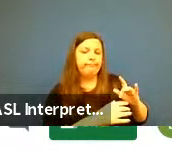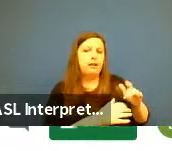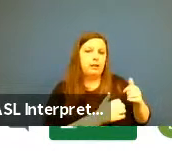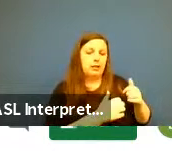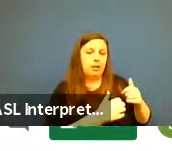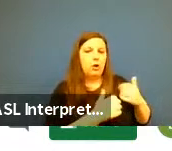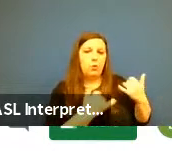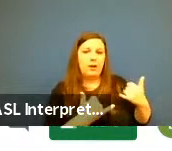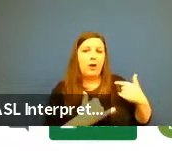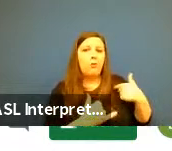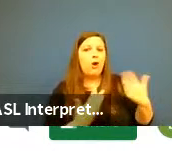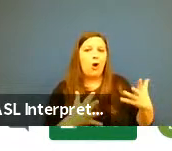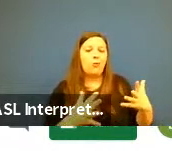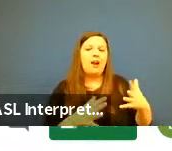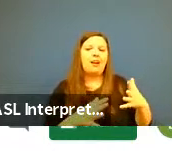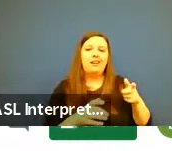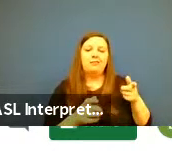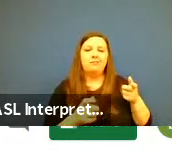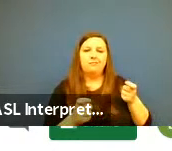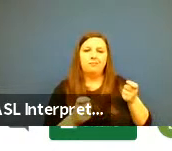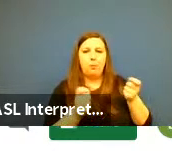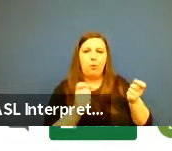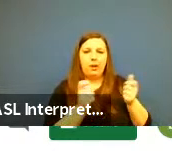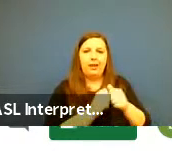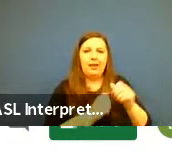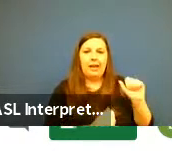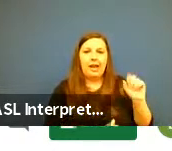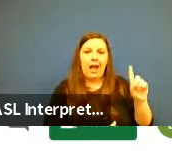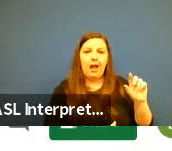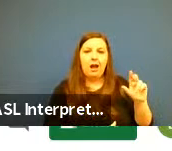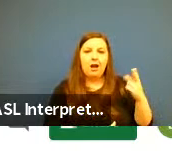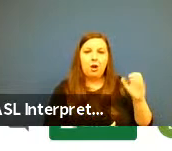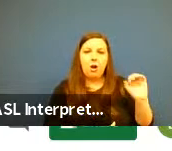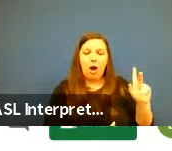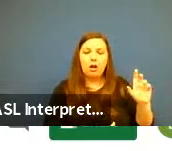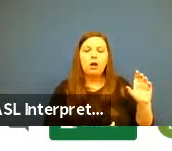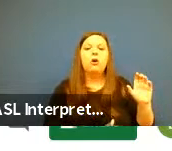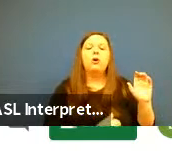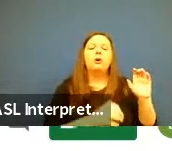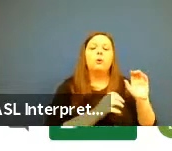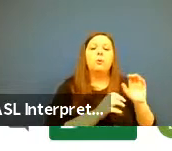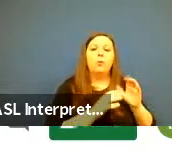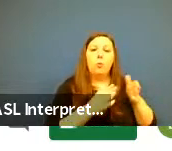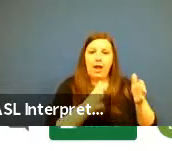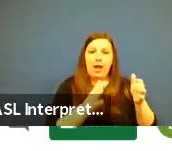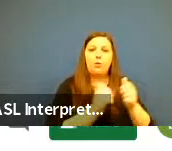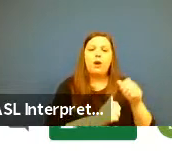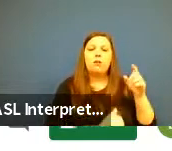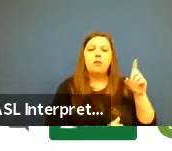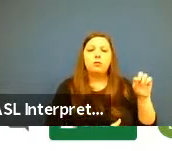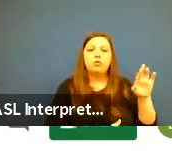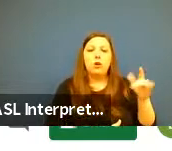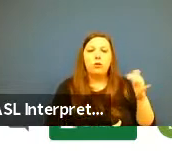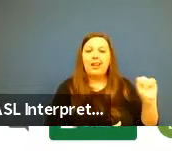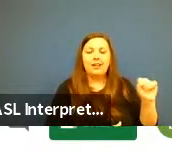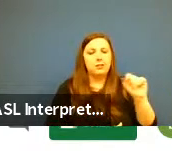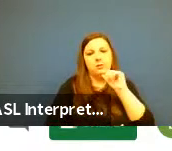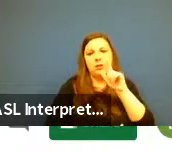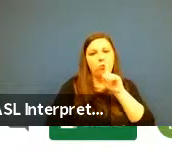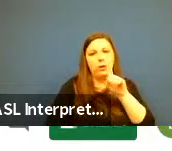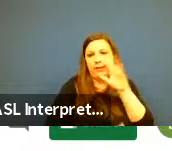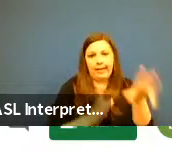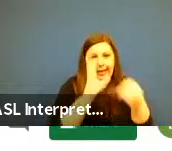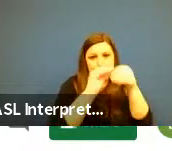hoc kind of way with the work we're doing with Dr. Gant right now. So that it wouldn't be additional work.